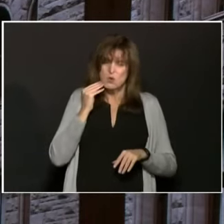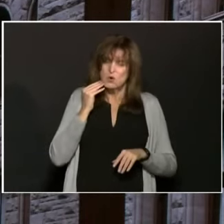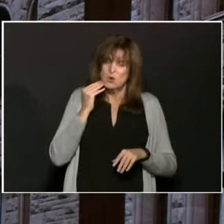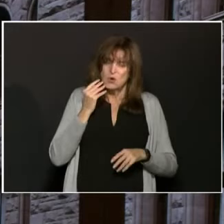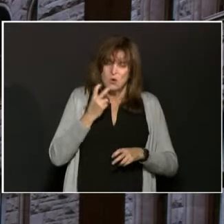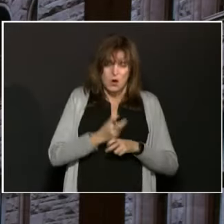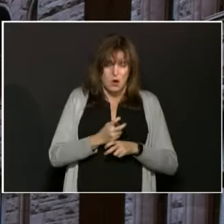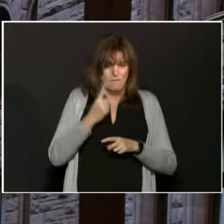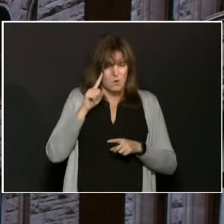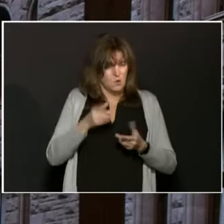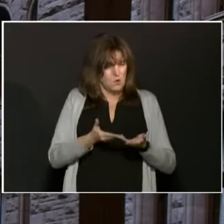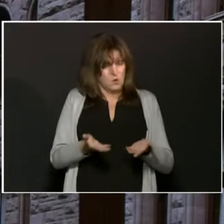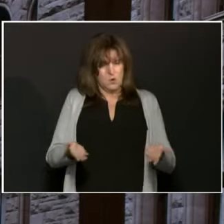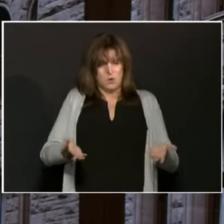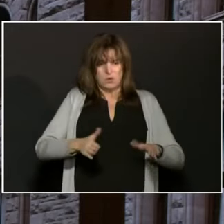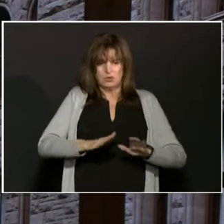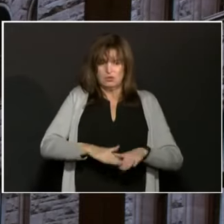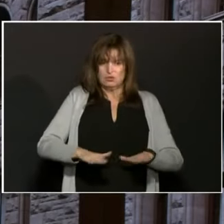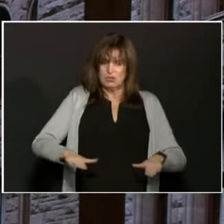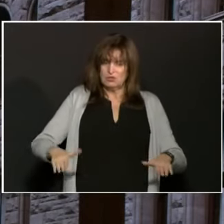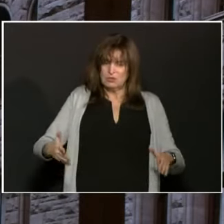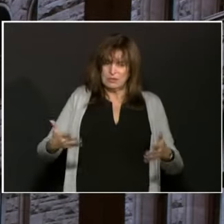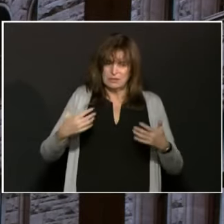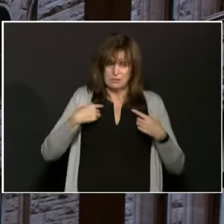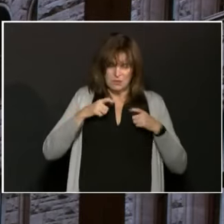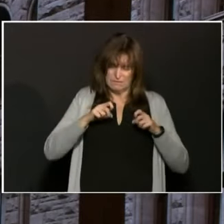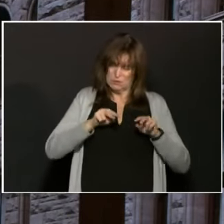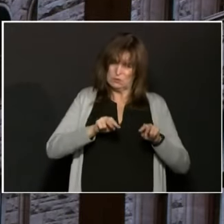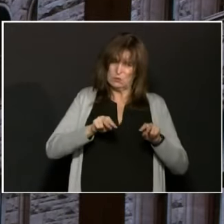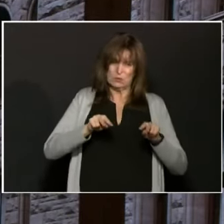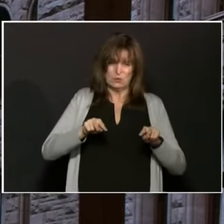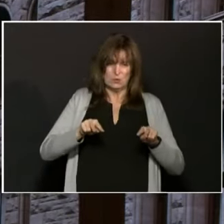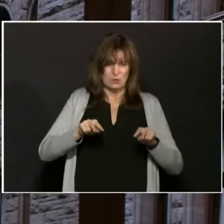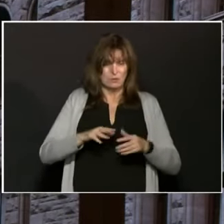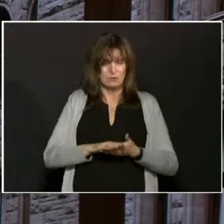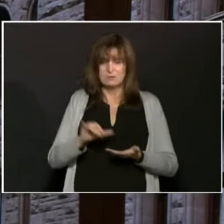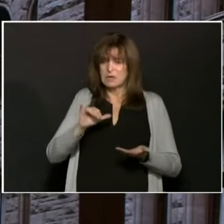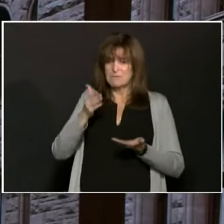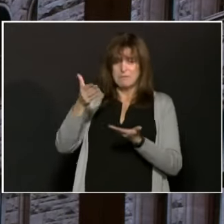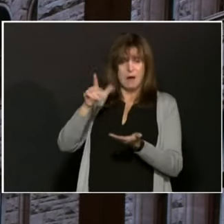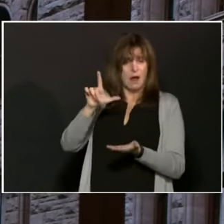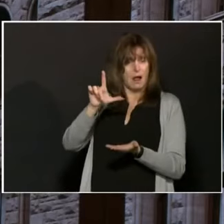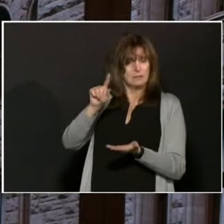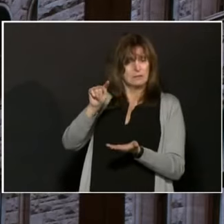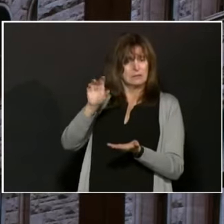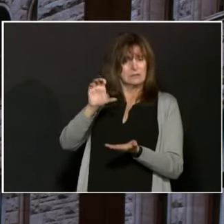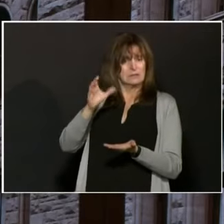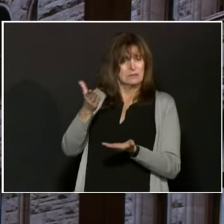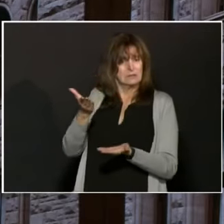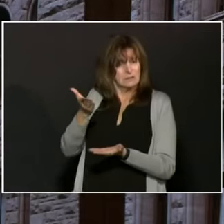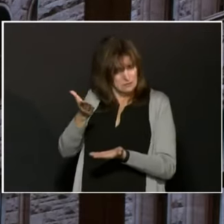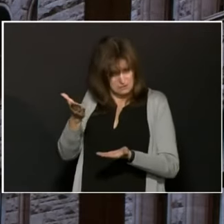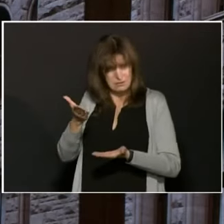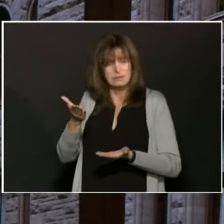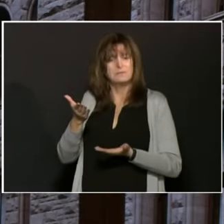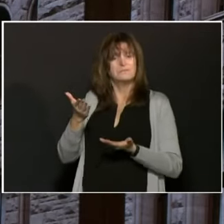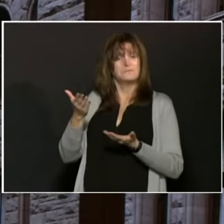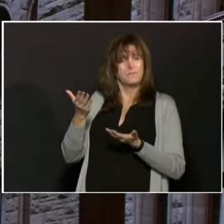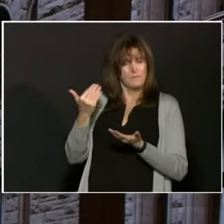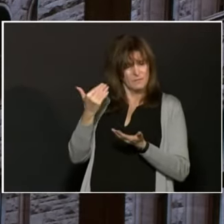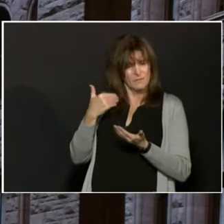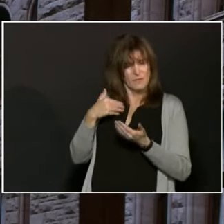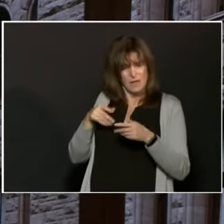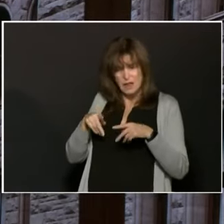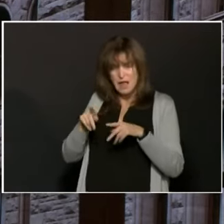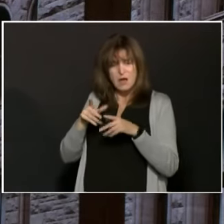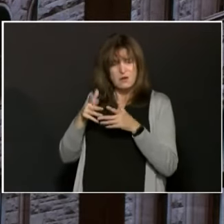not compromise that. The same as with long-term care. We felt the necessity this time to still allow essential visitors to go in.